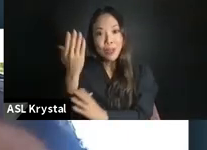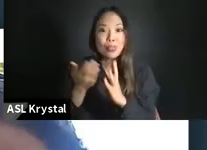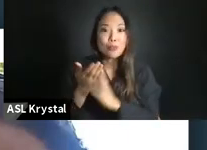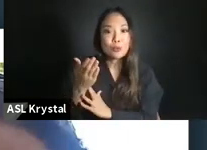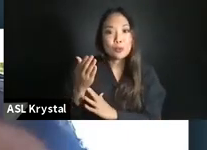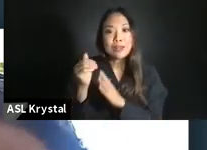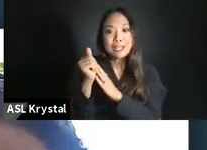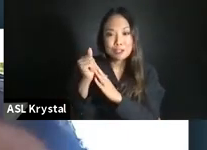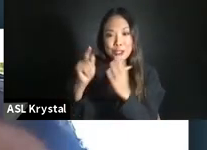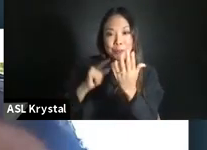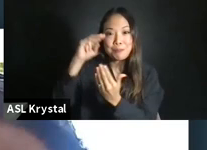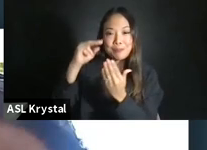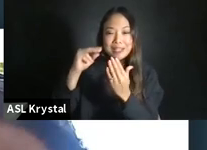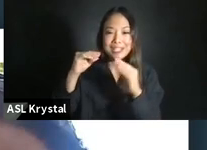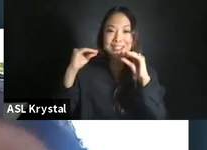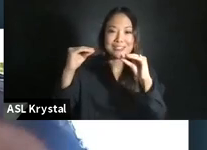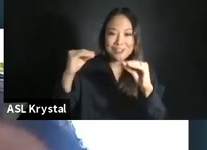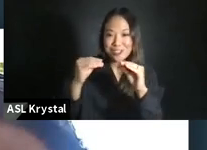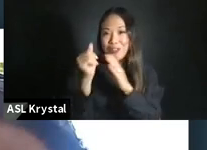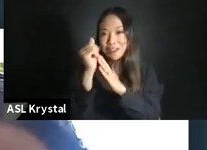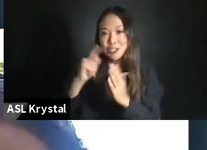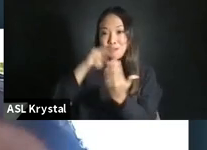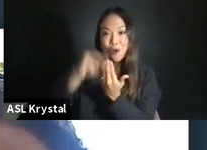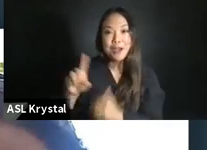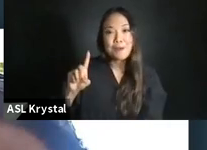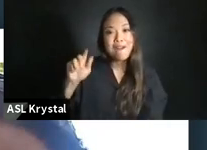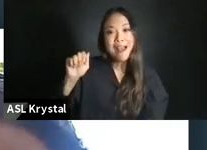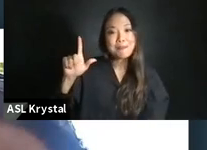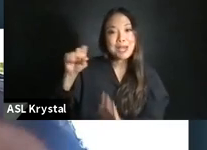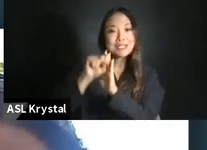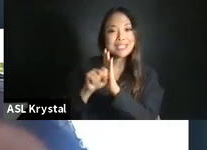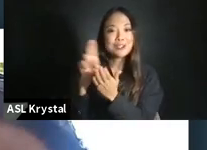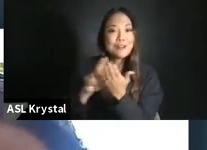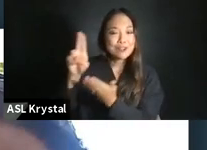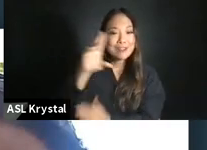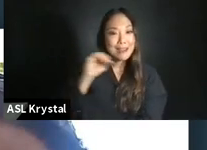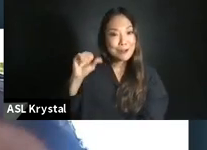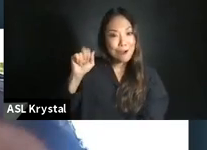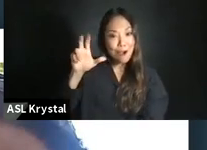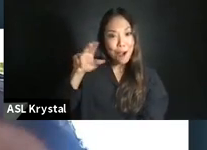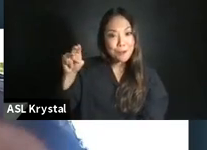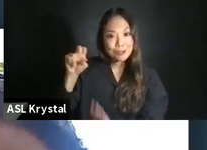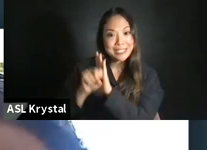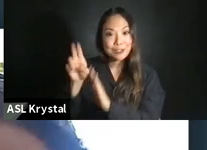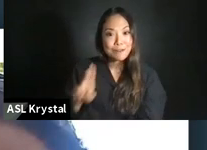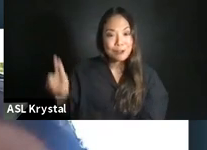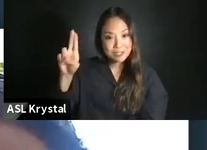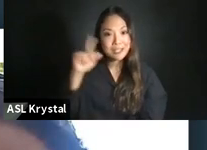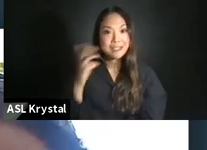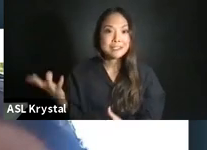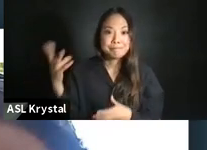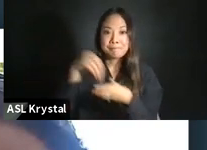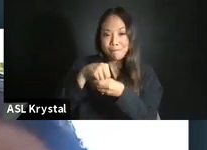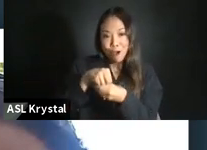uh alabama state university and auburn university dr brown has served on the editorial board of